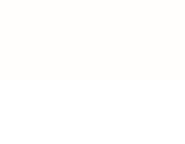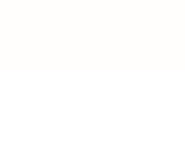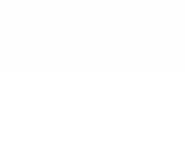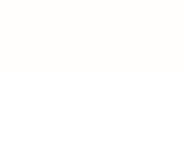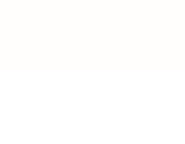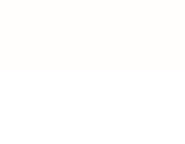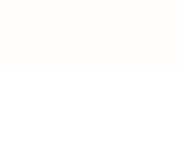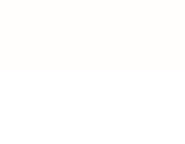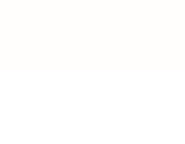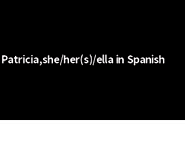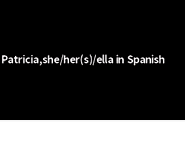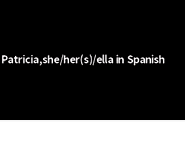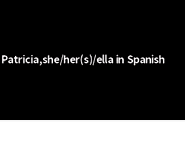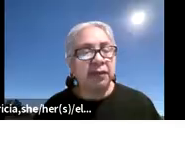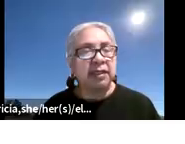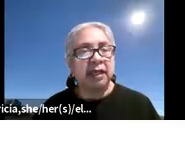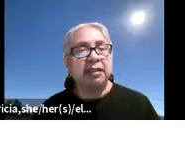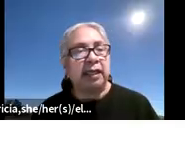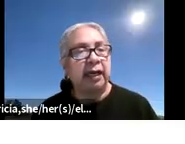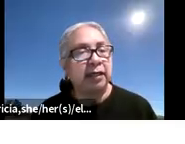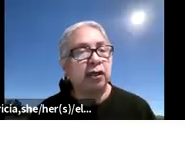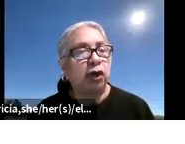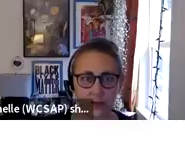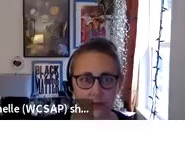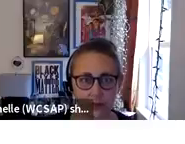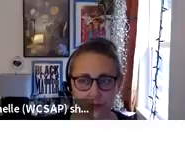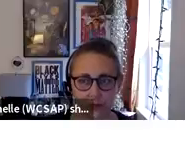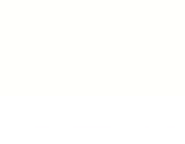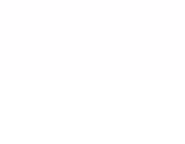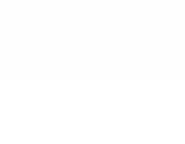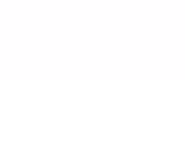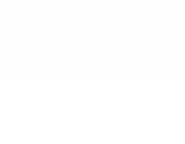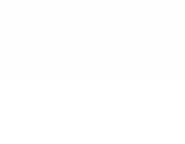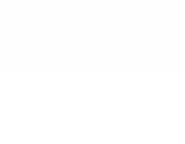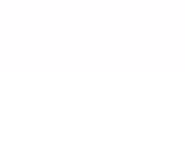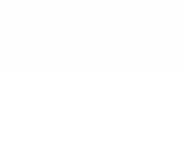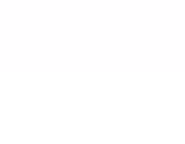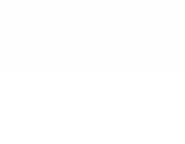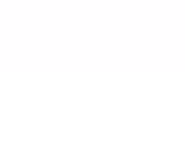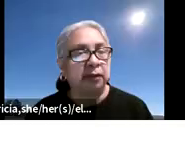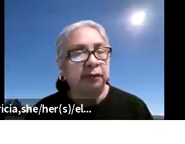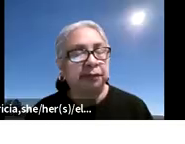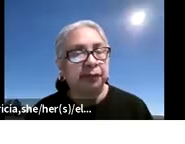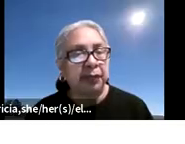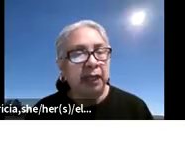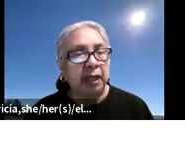Thank you, Michelle. So this next slide, what's an advocate's